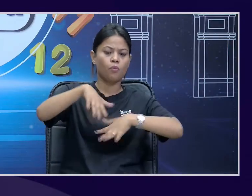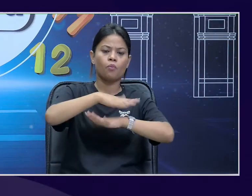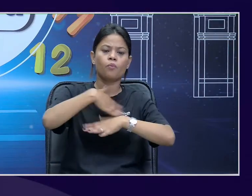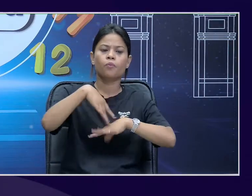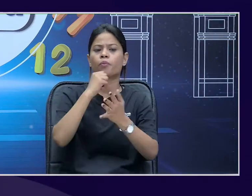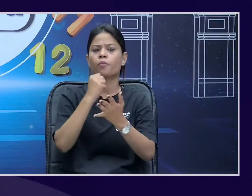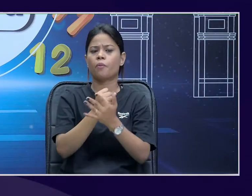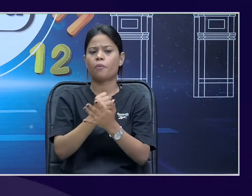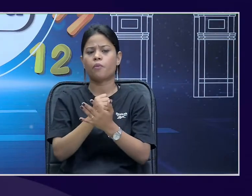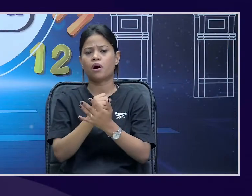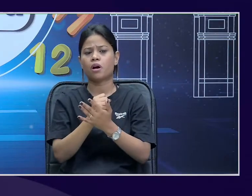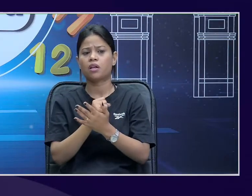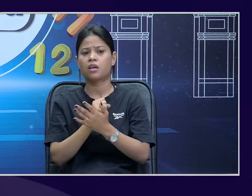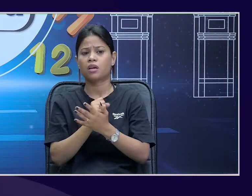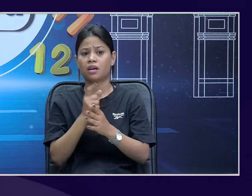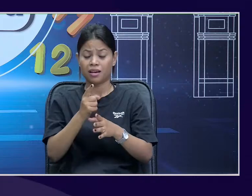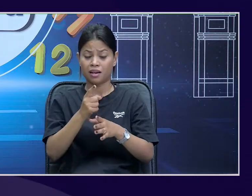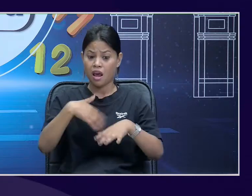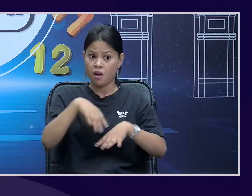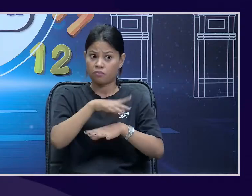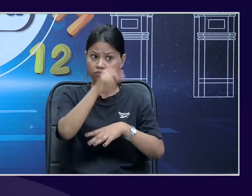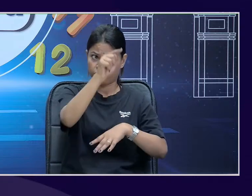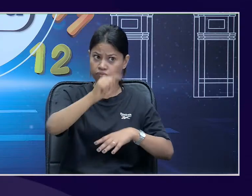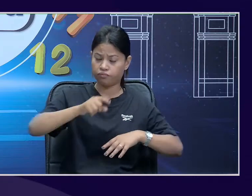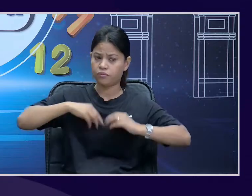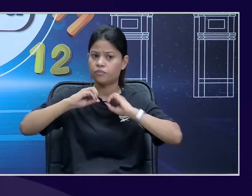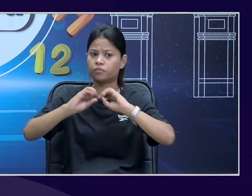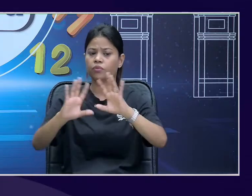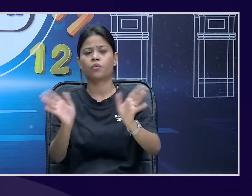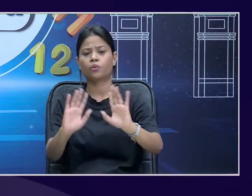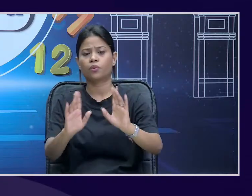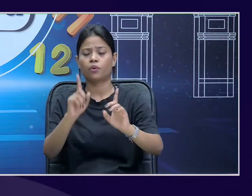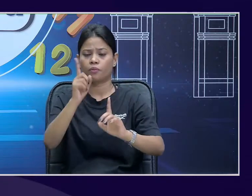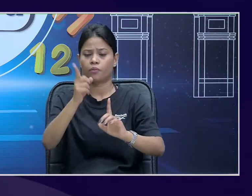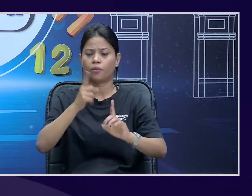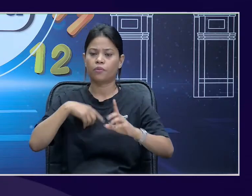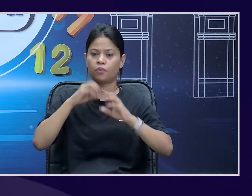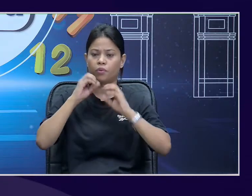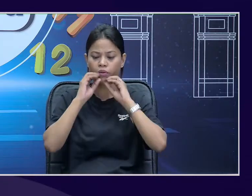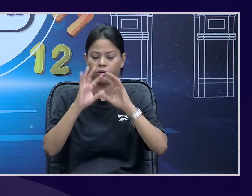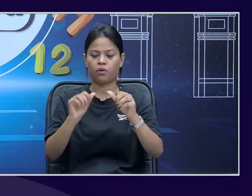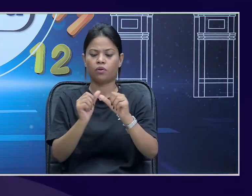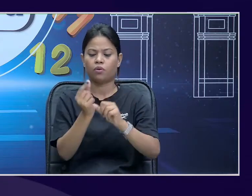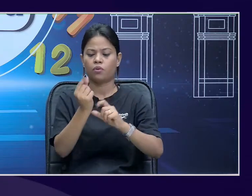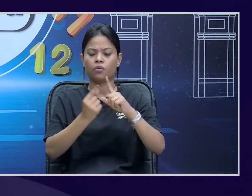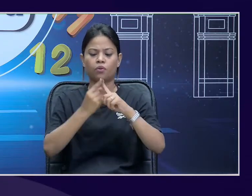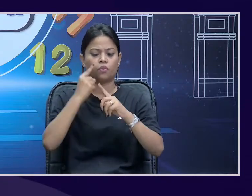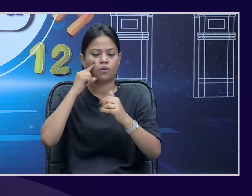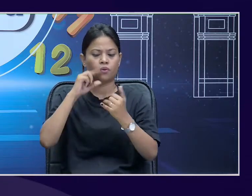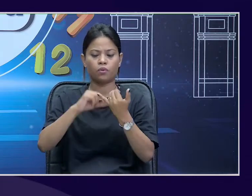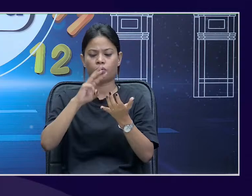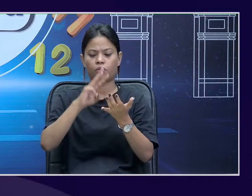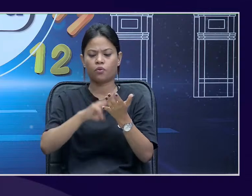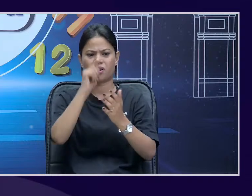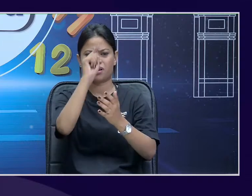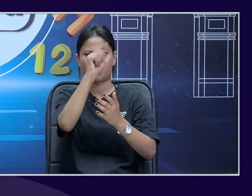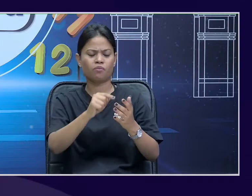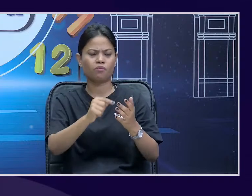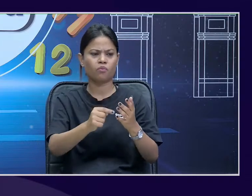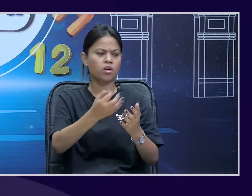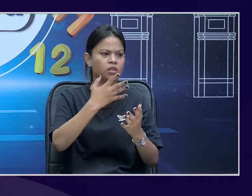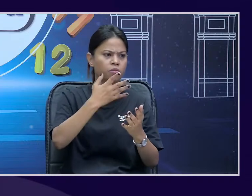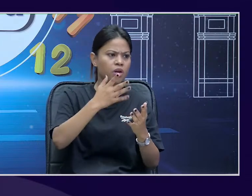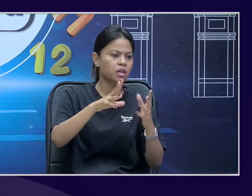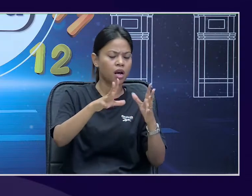I'm not going to characteristics now, but they are children who are, they are children and persons who have